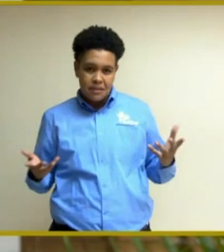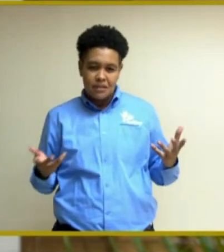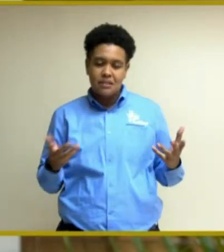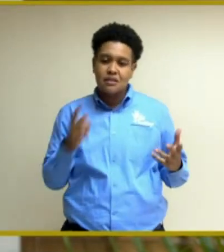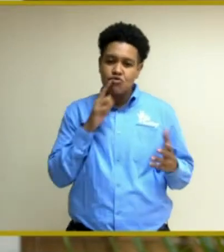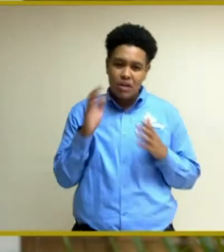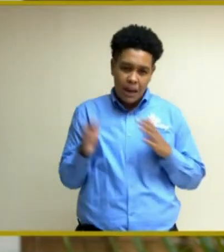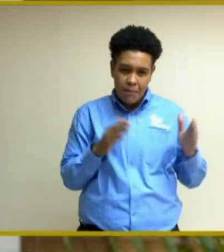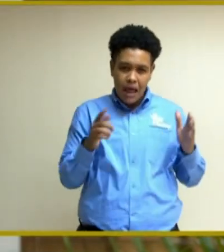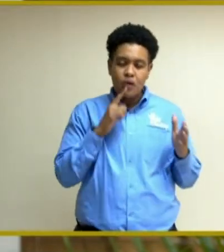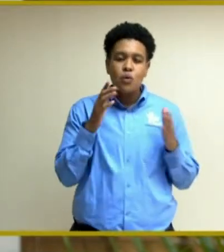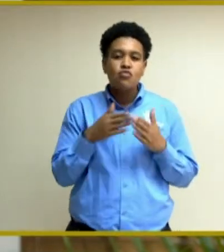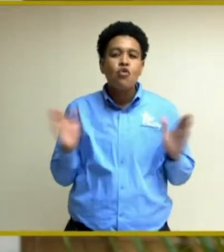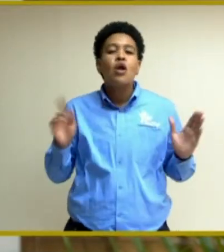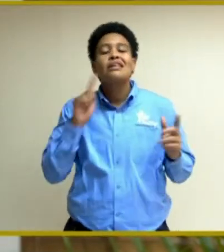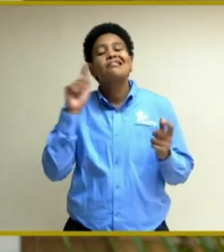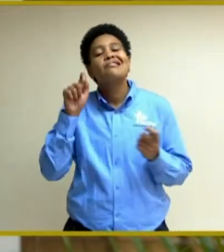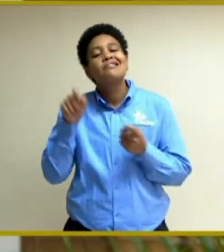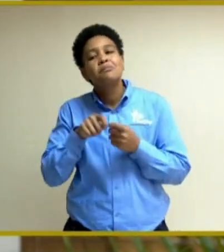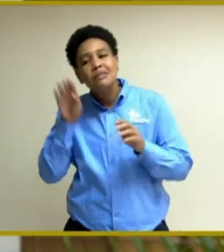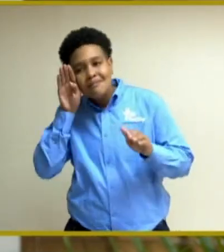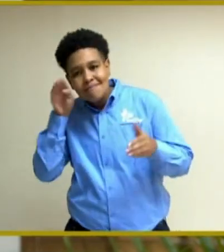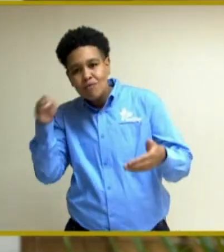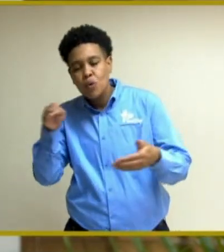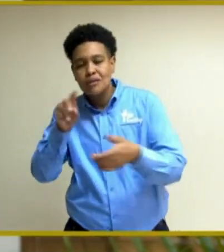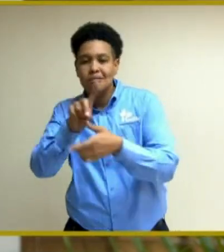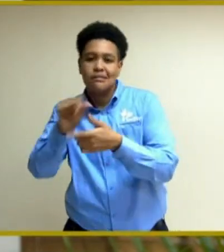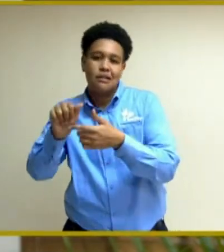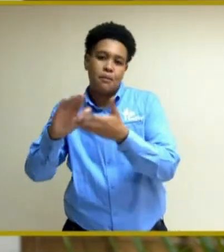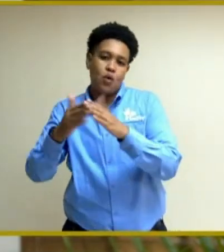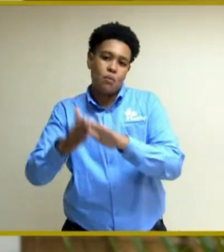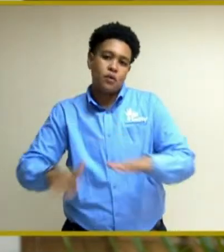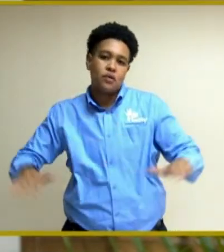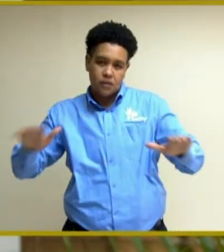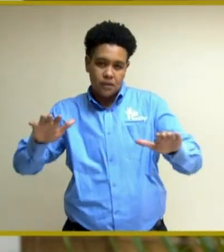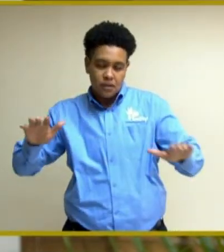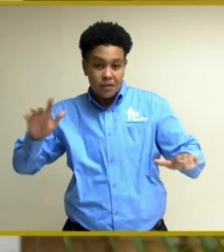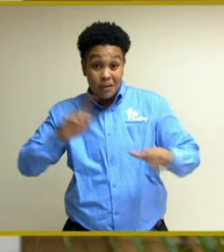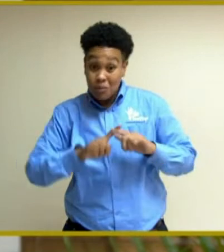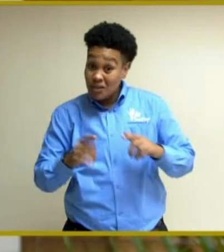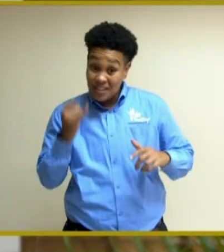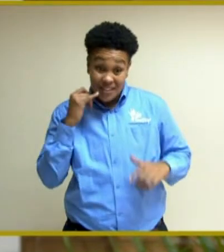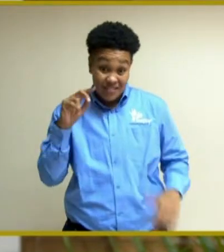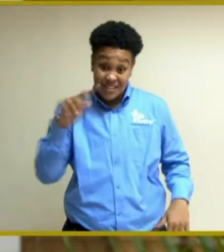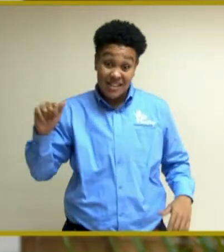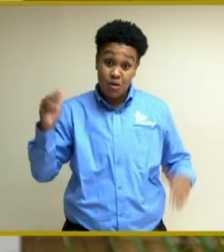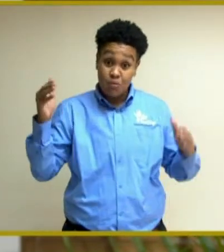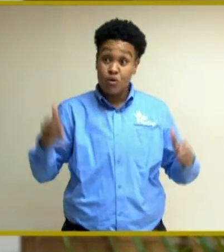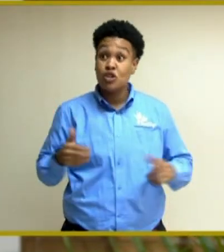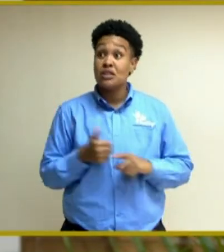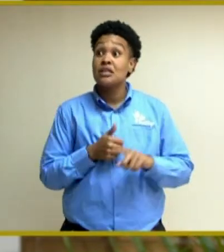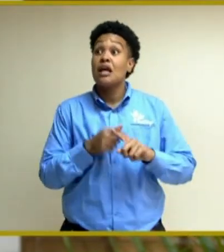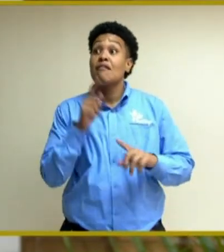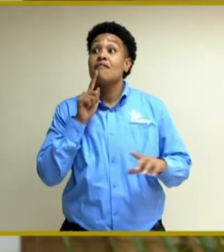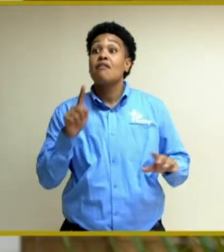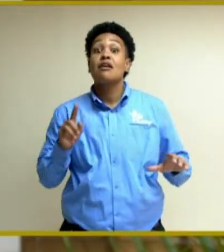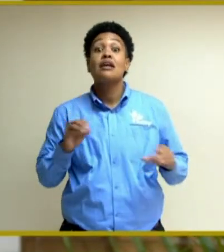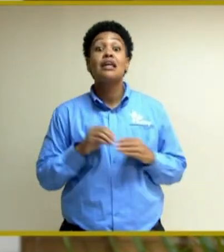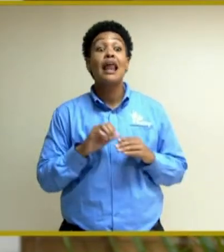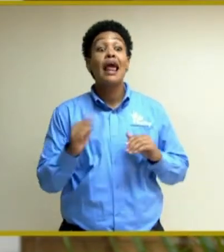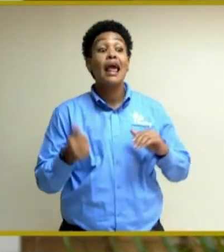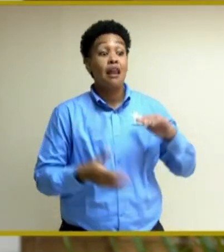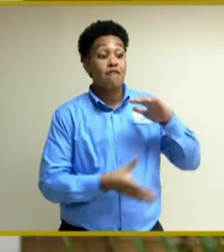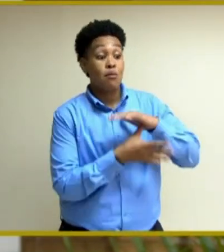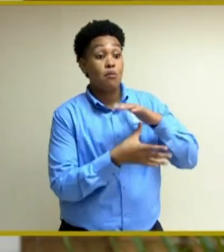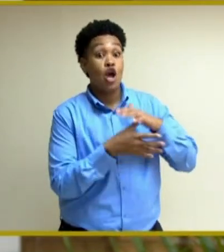a plan to be rolled out to specifically target the disabled, but if disabled persons fall in any of the